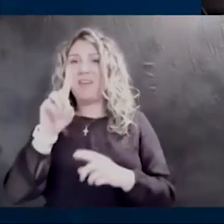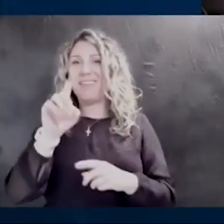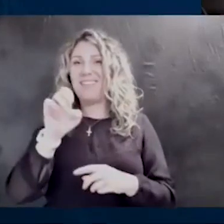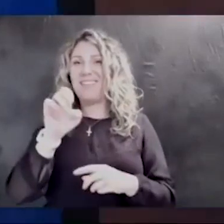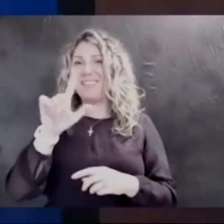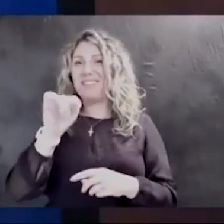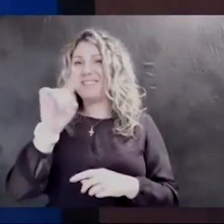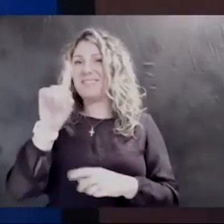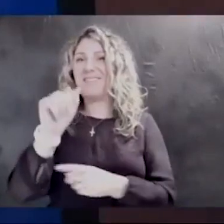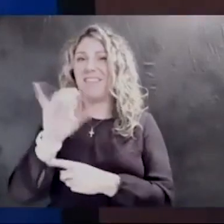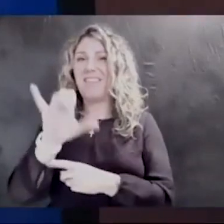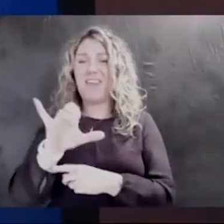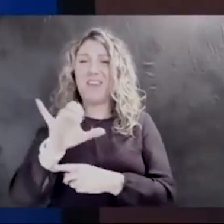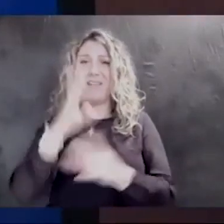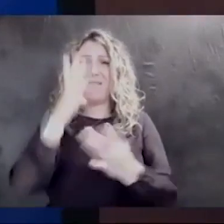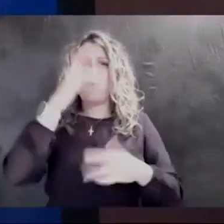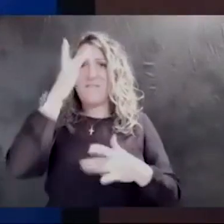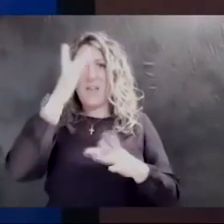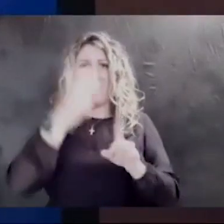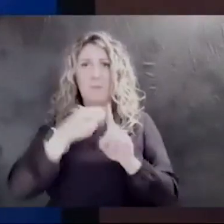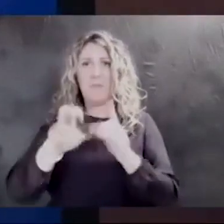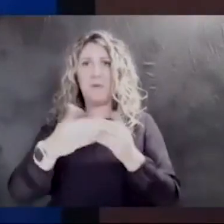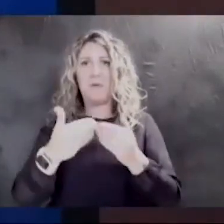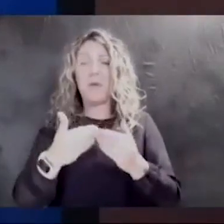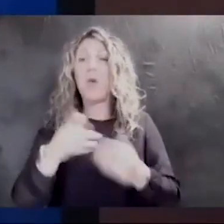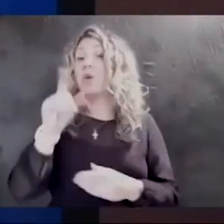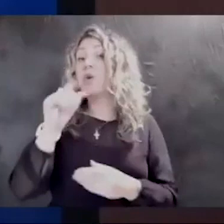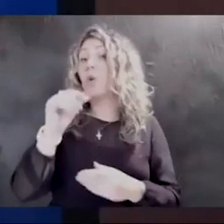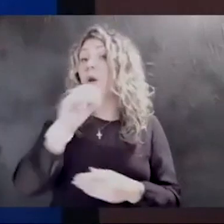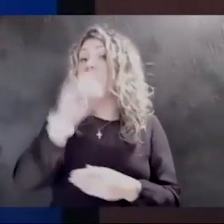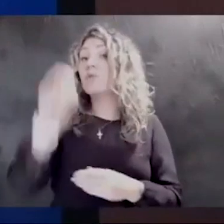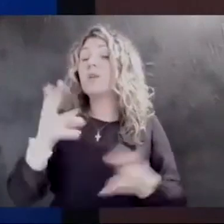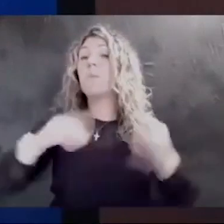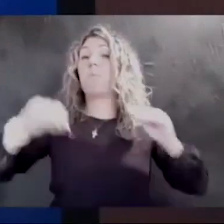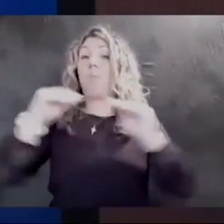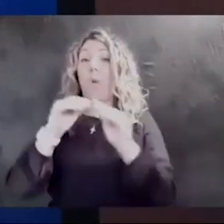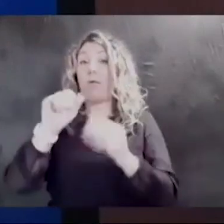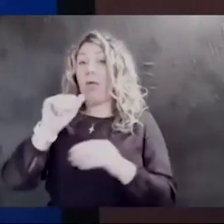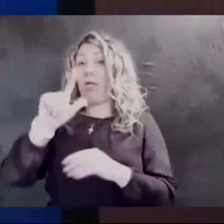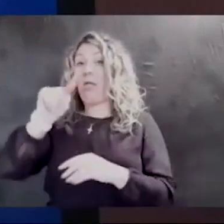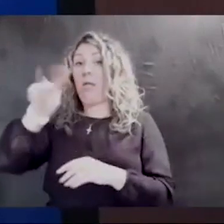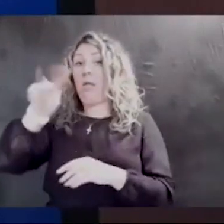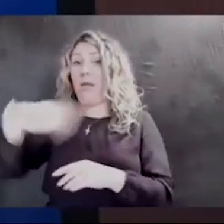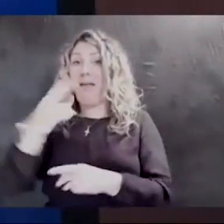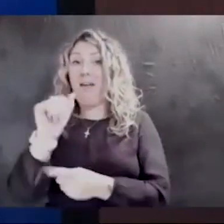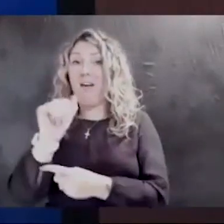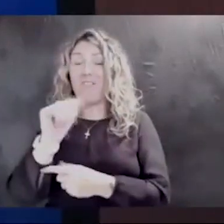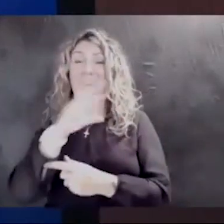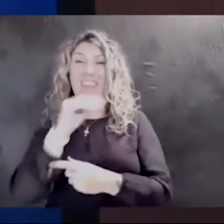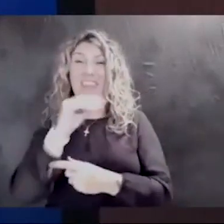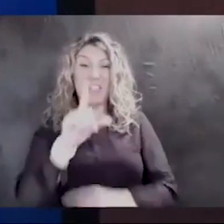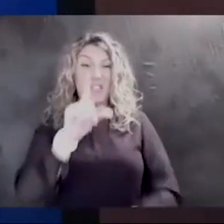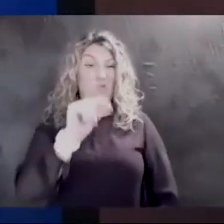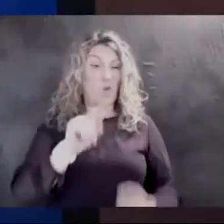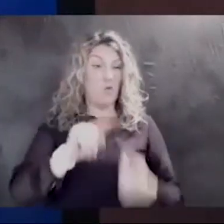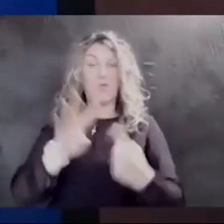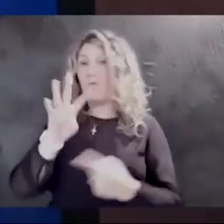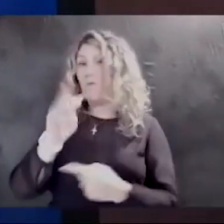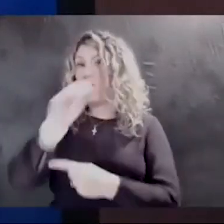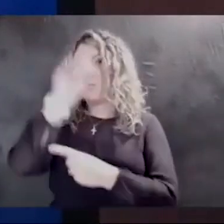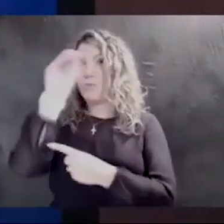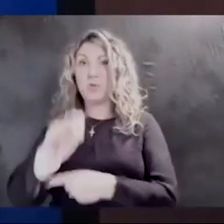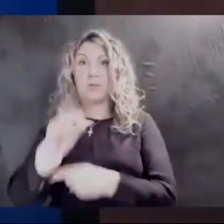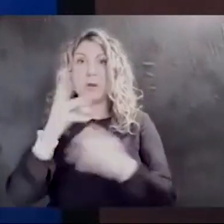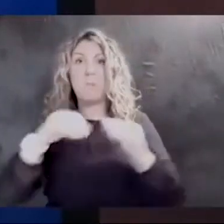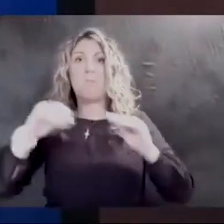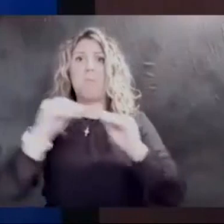transmissible, 20% more than the Alpha virus, which is another 30 or 40% more than the original virus. So, I mean, this is an interesting